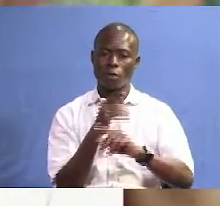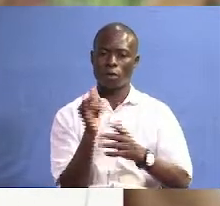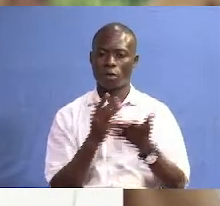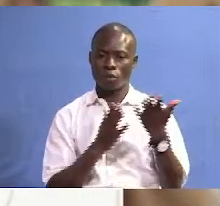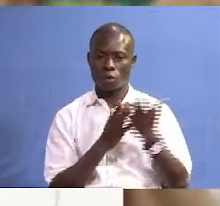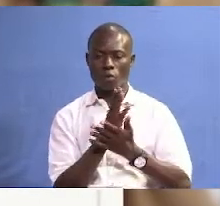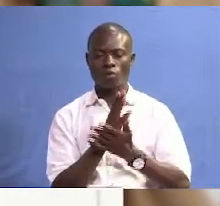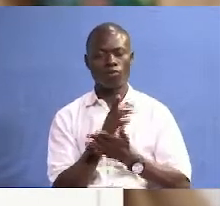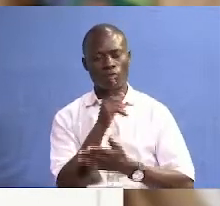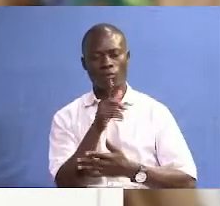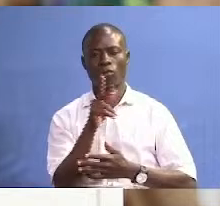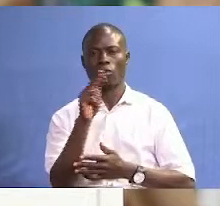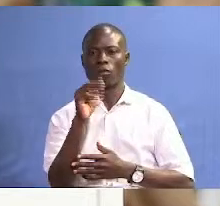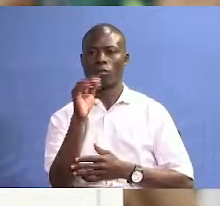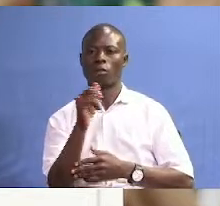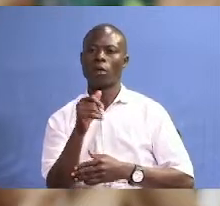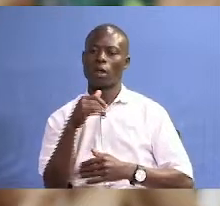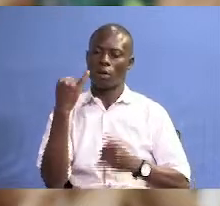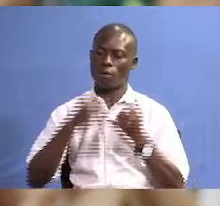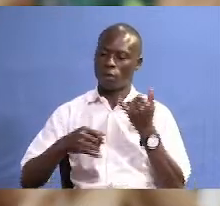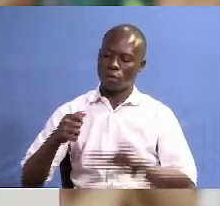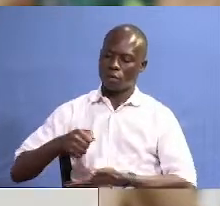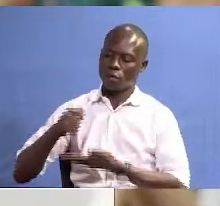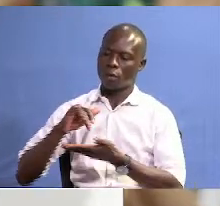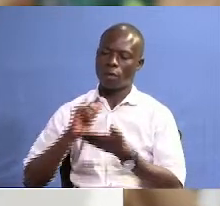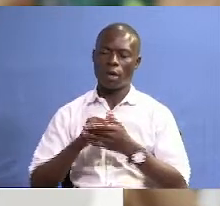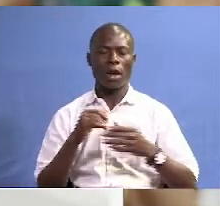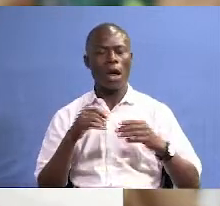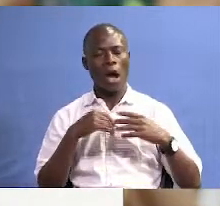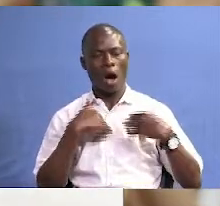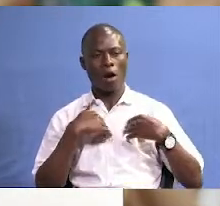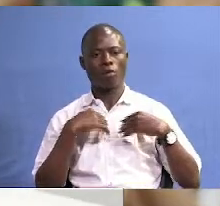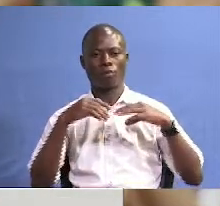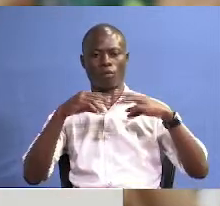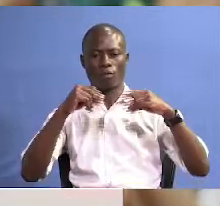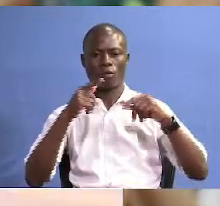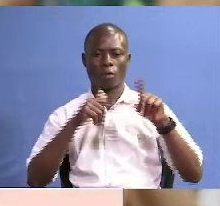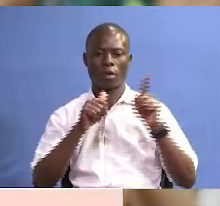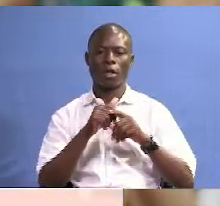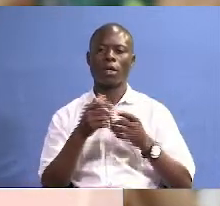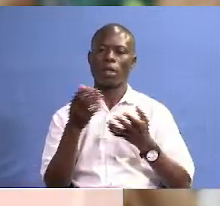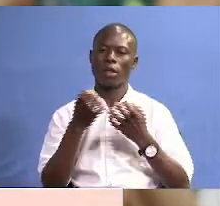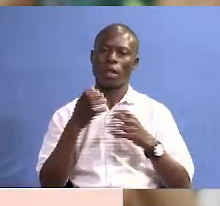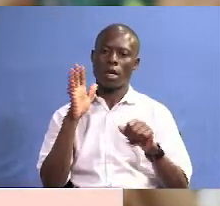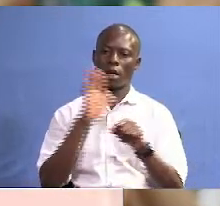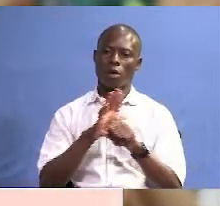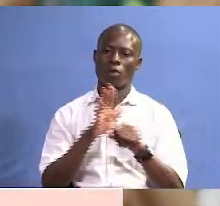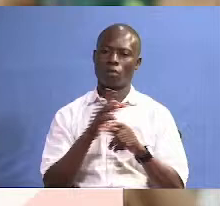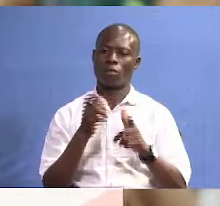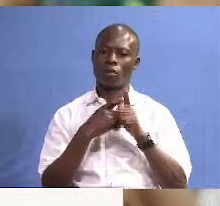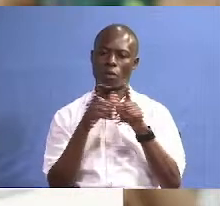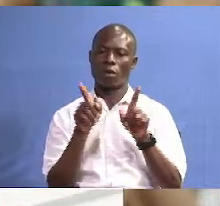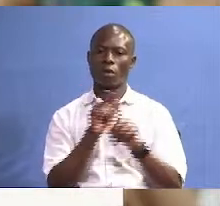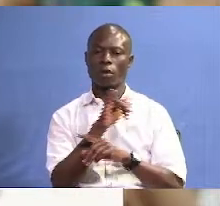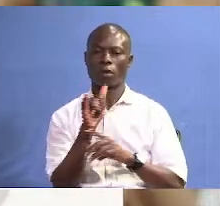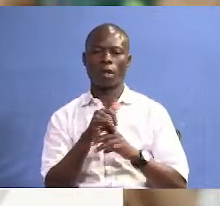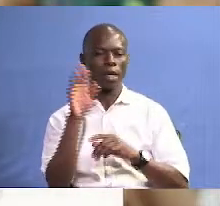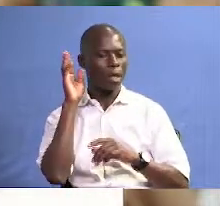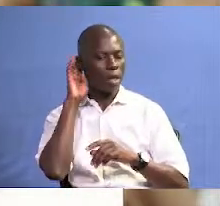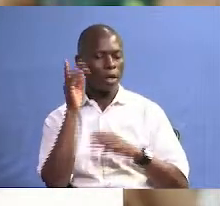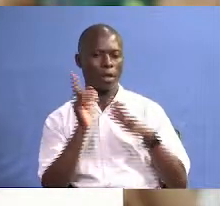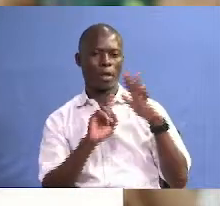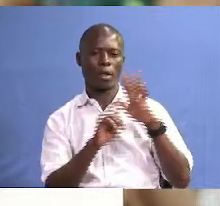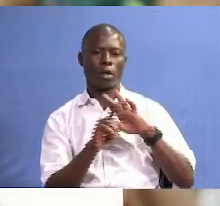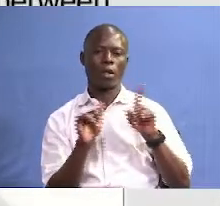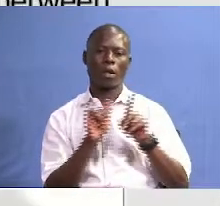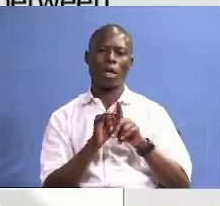Namwamba, the final budget will reflect the actual number of qualified athletes, revised allowances, and rewards, all while adhering to the ministry's